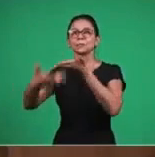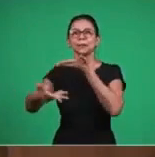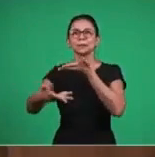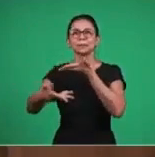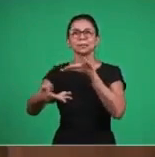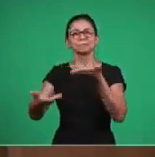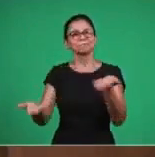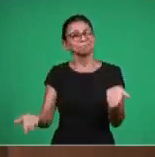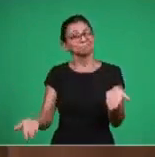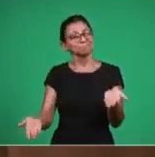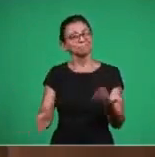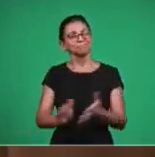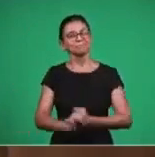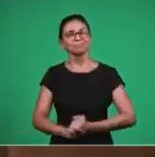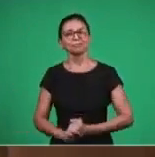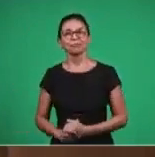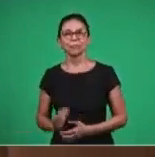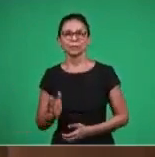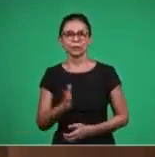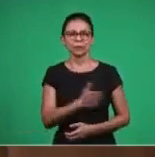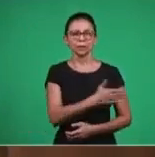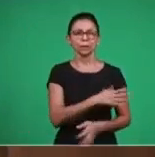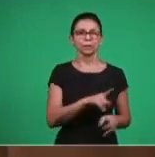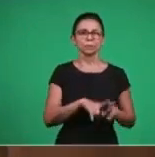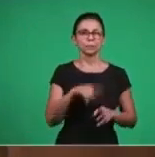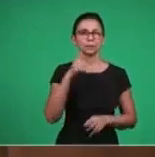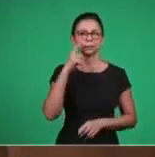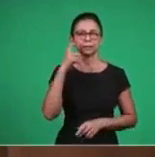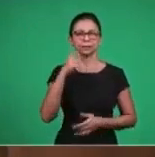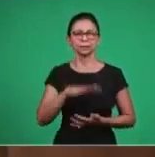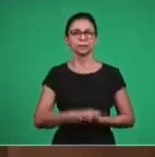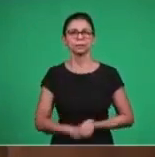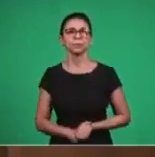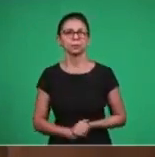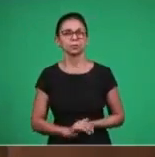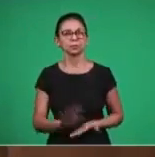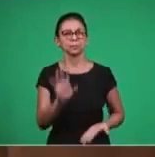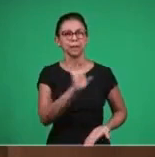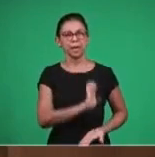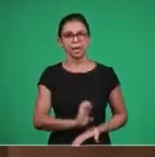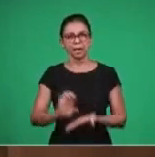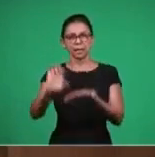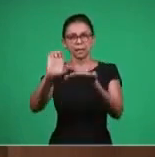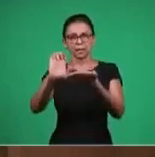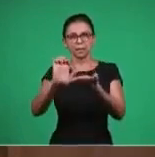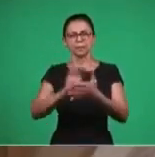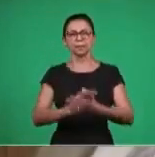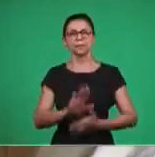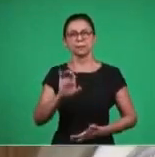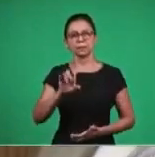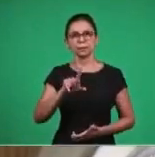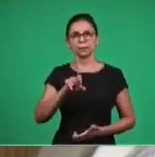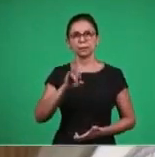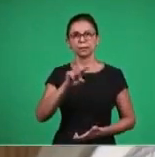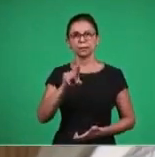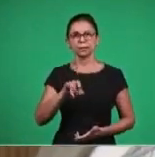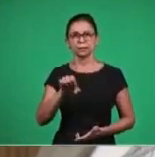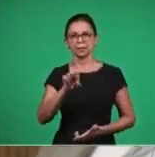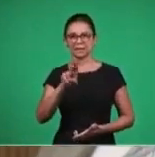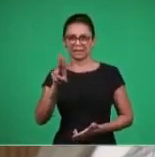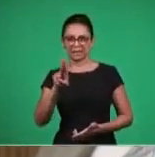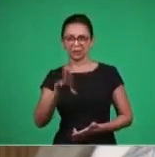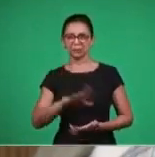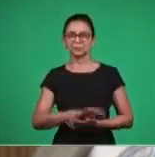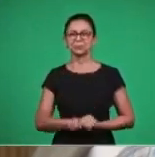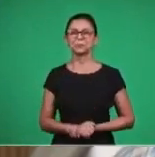to the ground even more. It is something very interesting when you mentioned Elijah and Elisha, and we have the